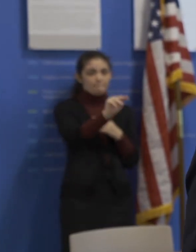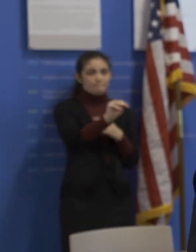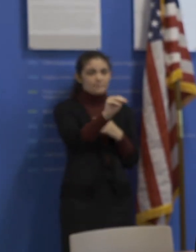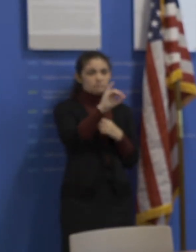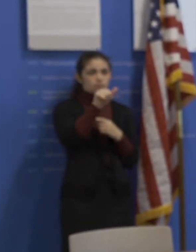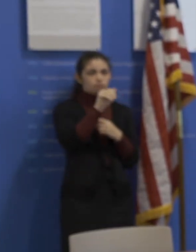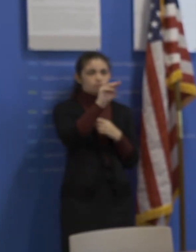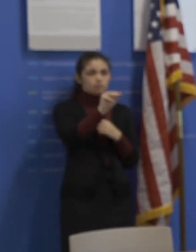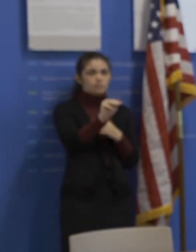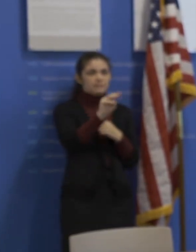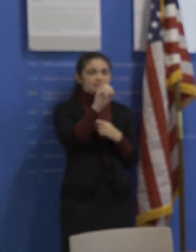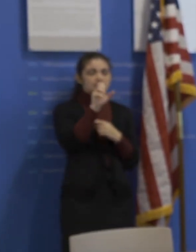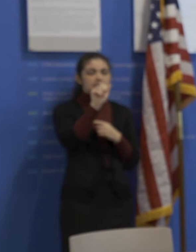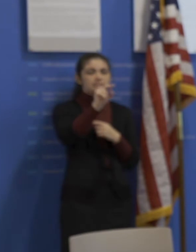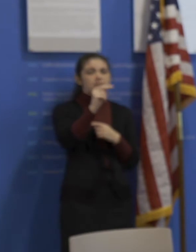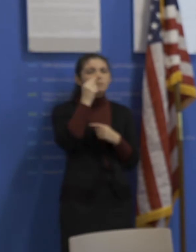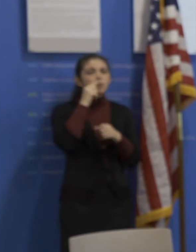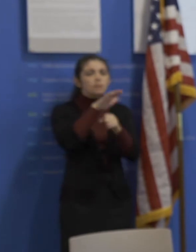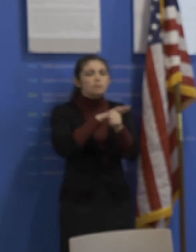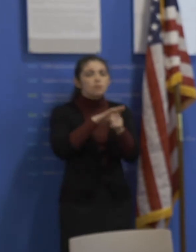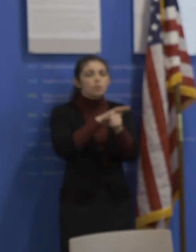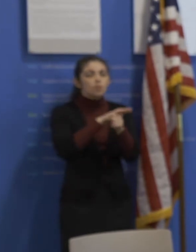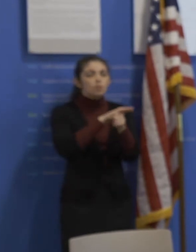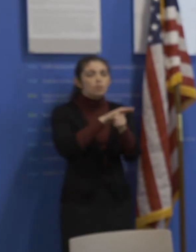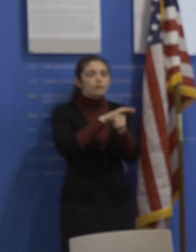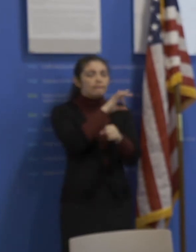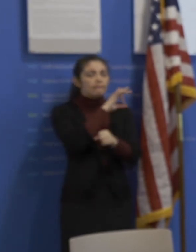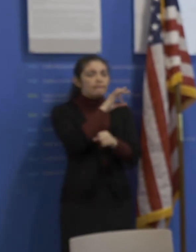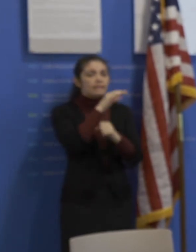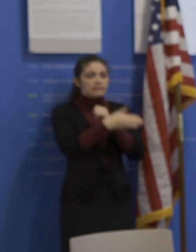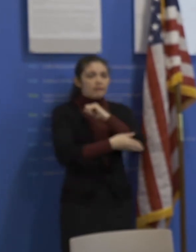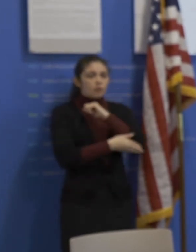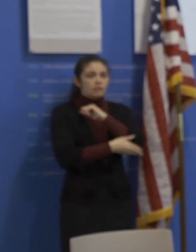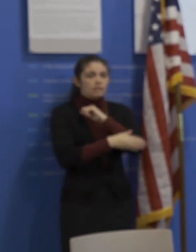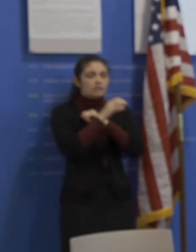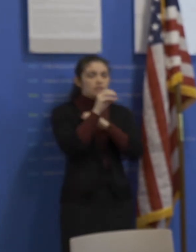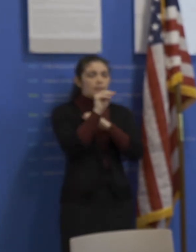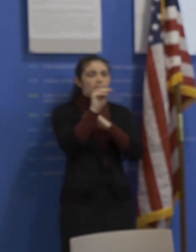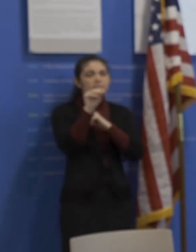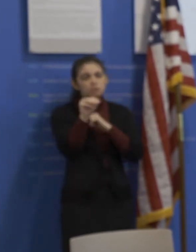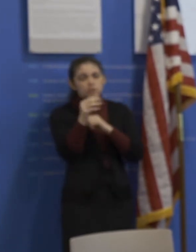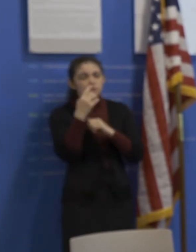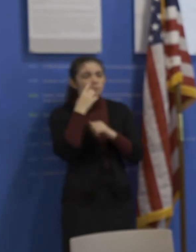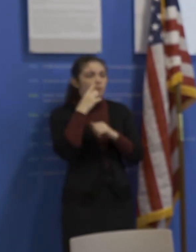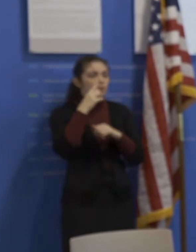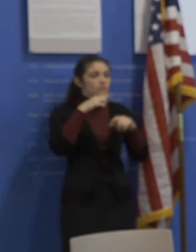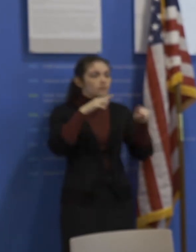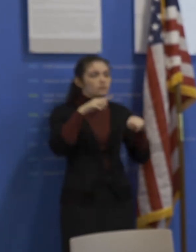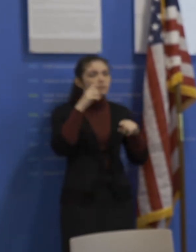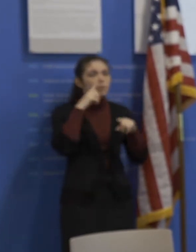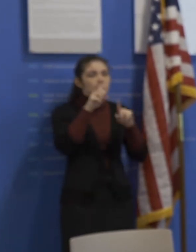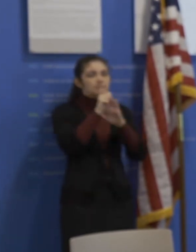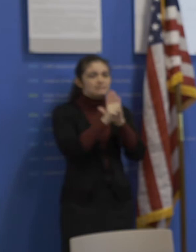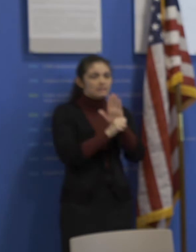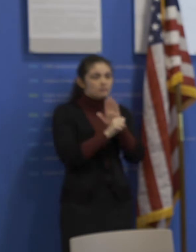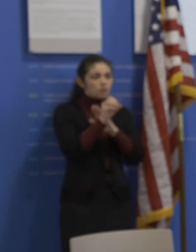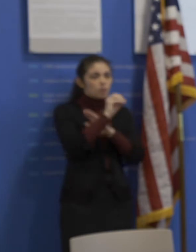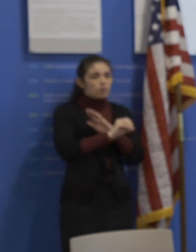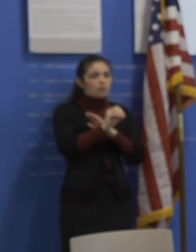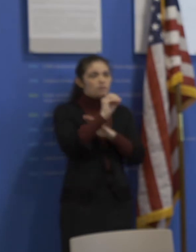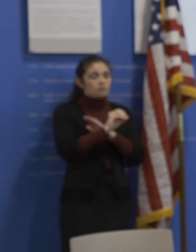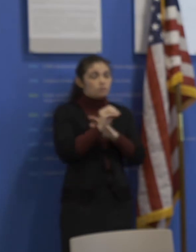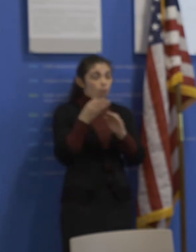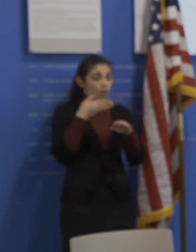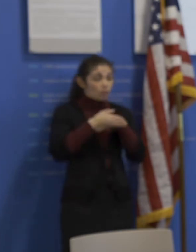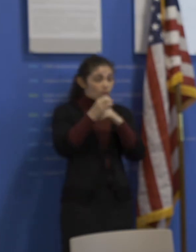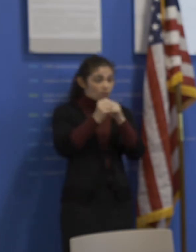he's really the dean of the local county health commissioners and city health commissioners in the state of Ohio. He's been in public health for over